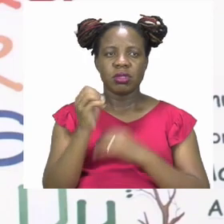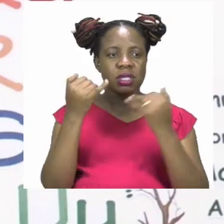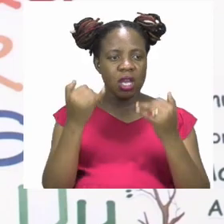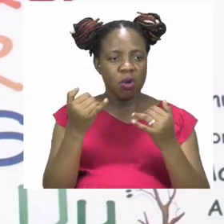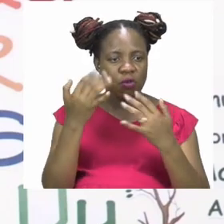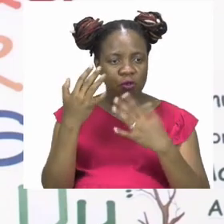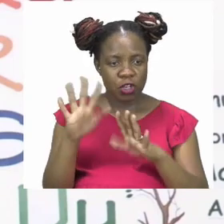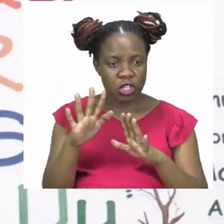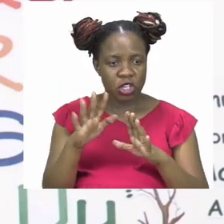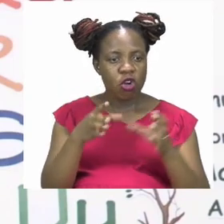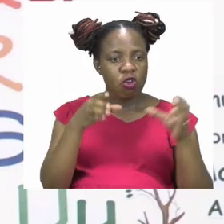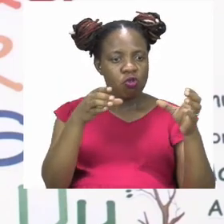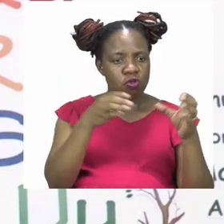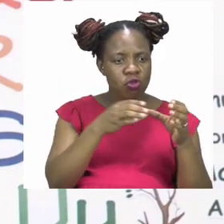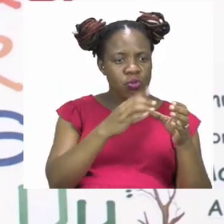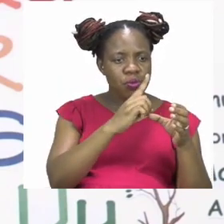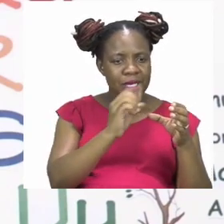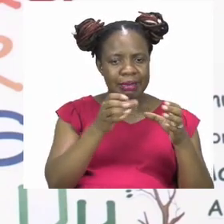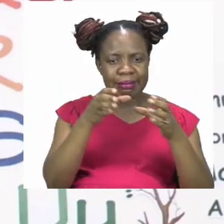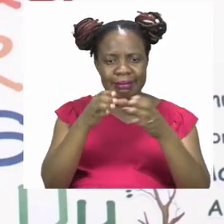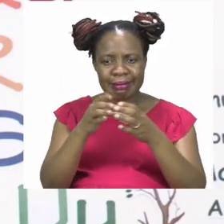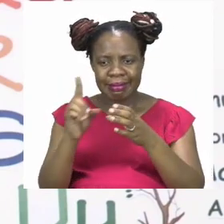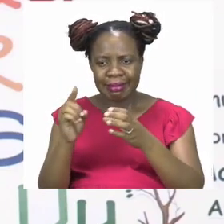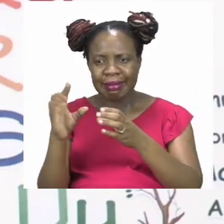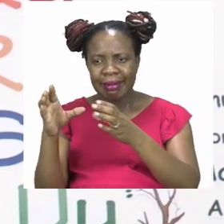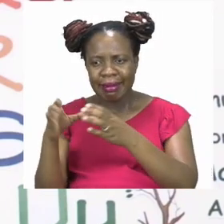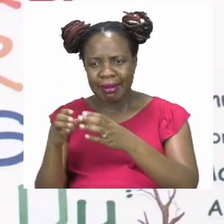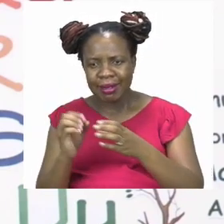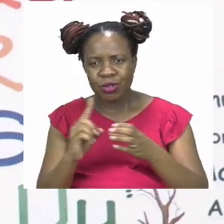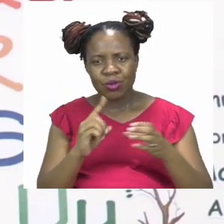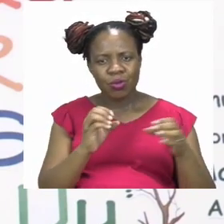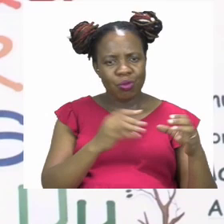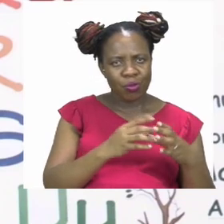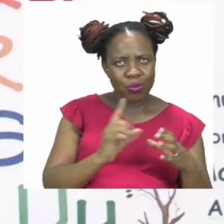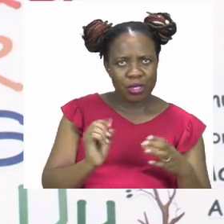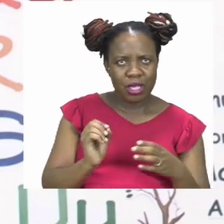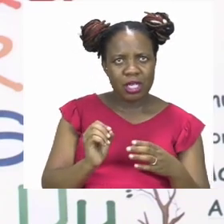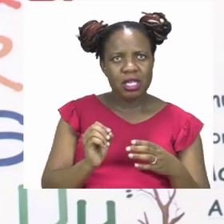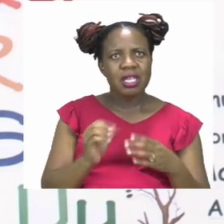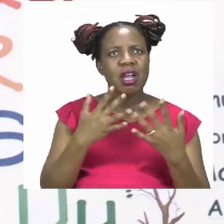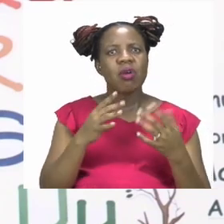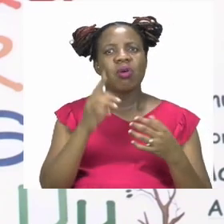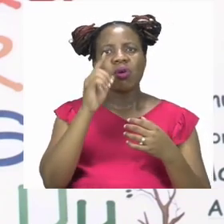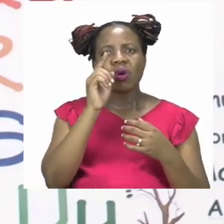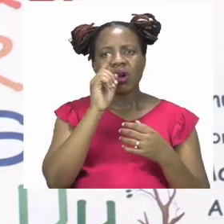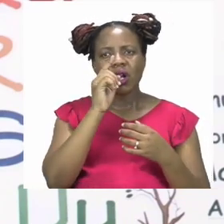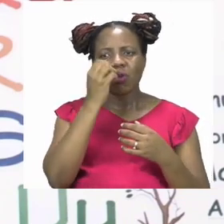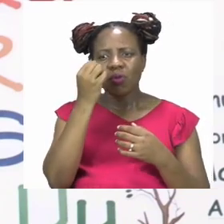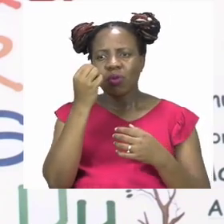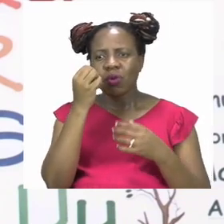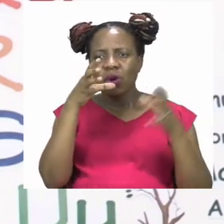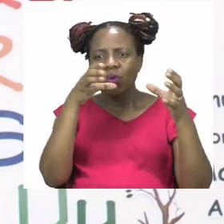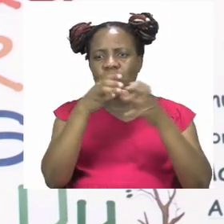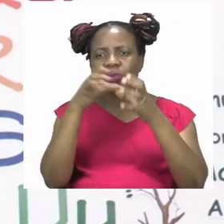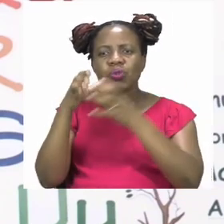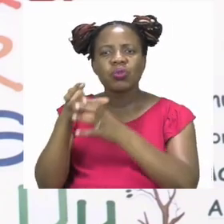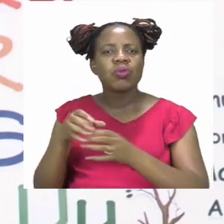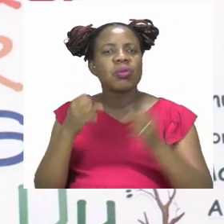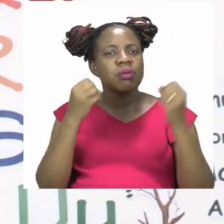groups. And I made 4 groups of 10.